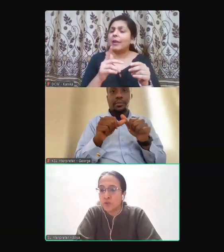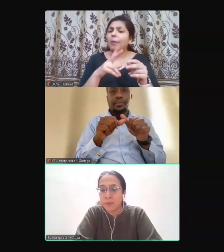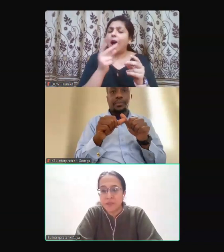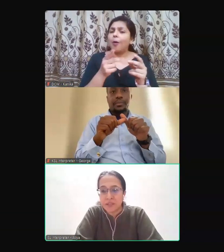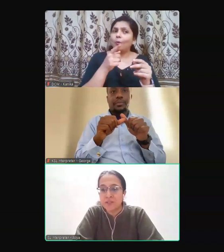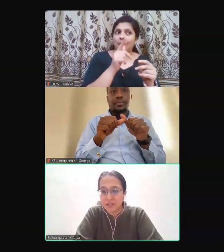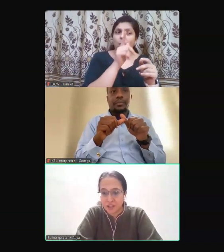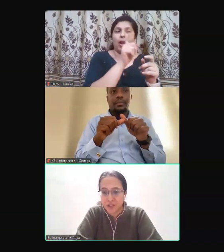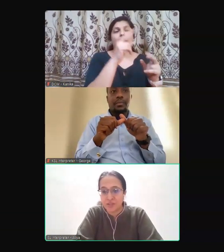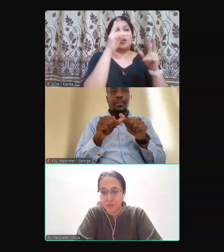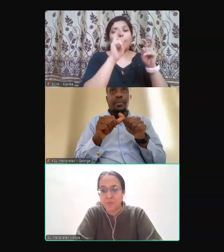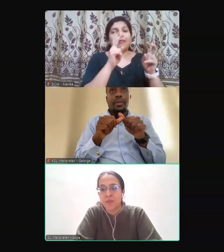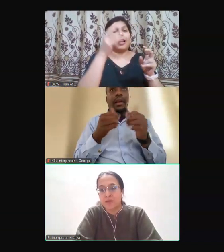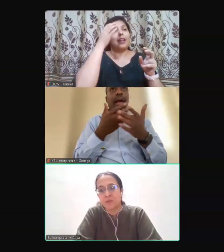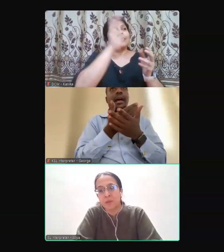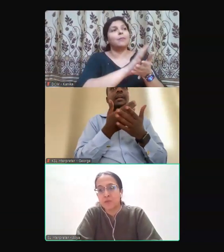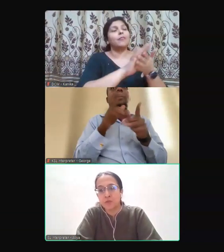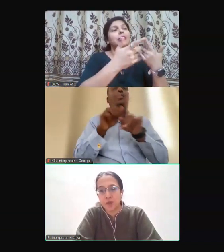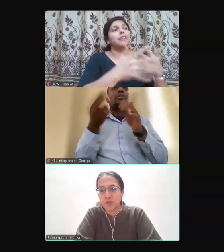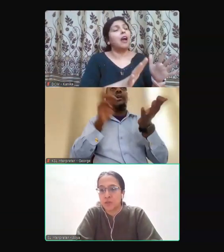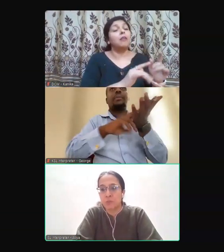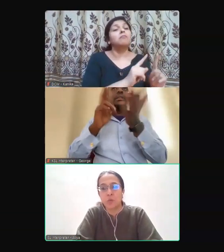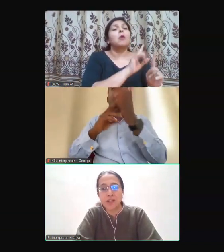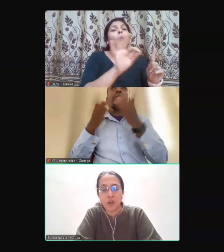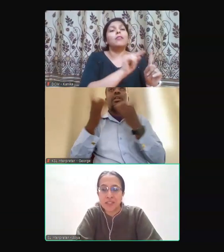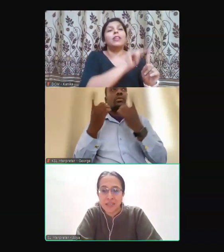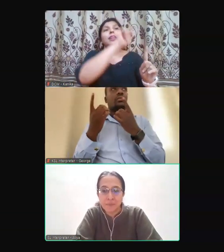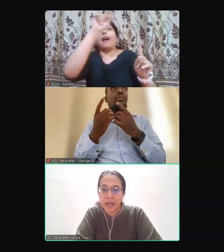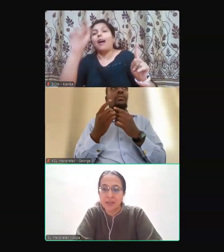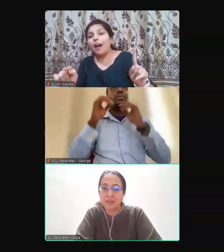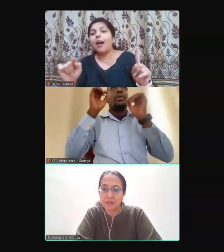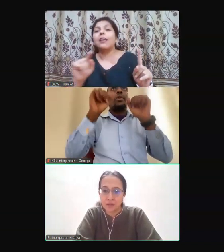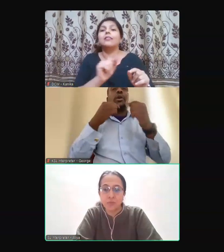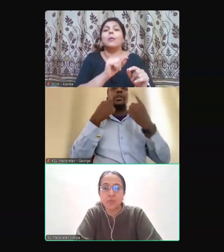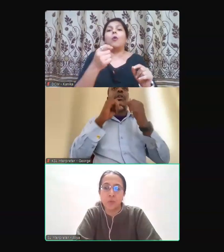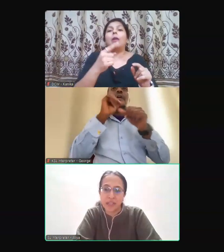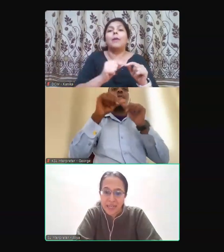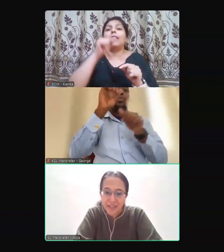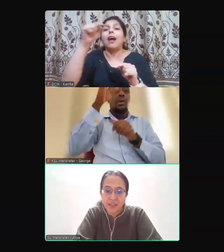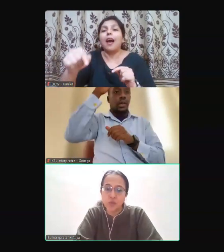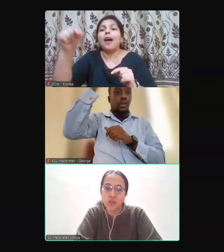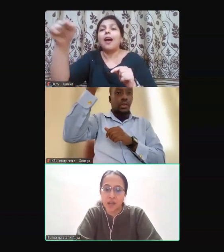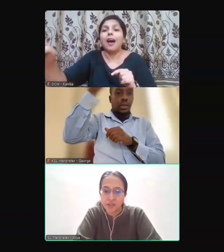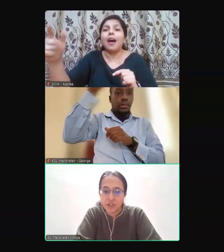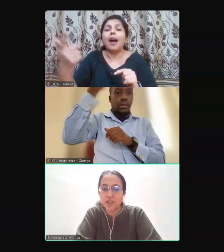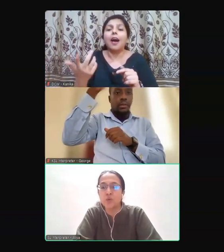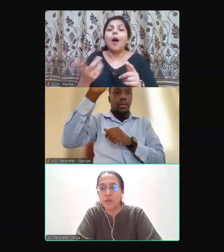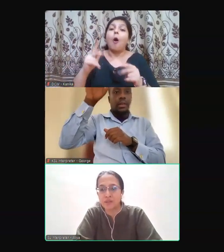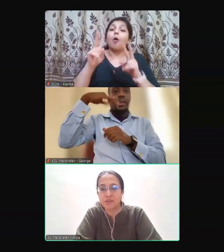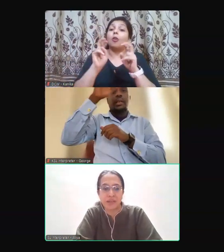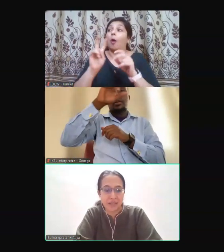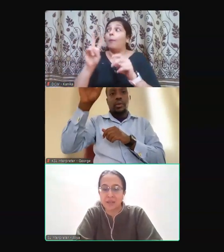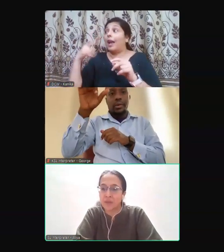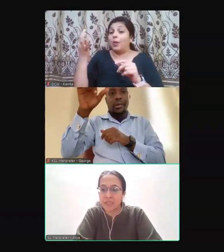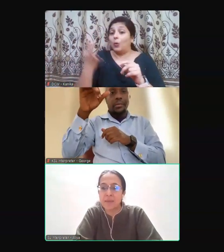And also repetitive discussions. So maybe you could talk to them about one concept and, the week later you would continue